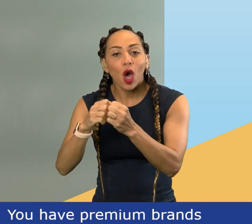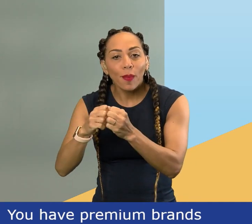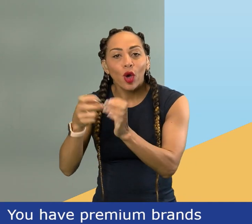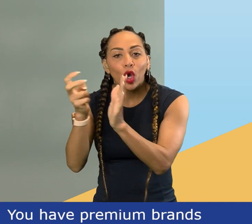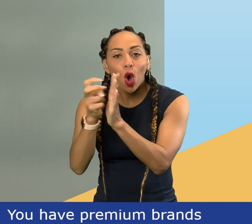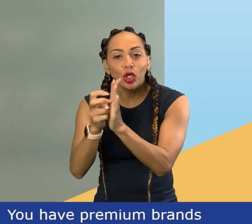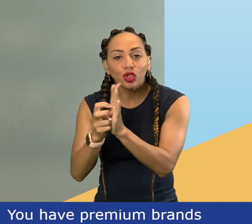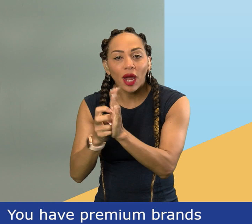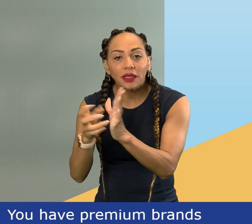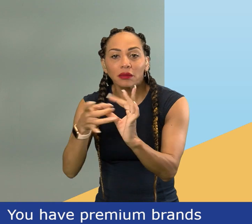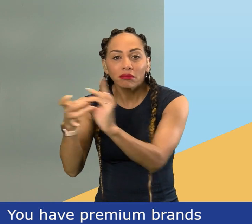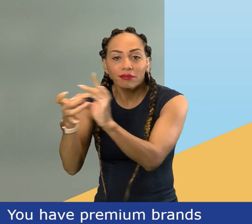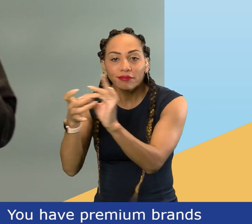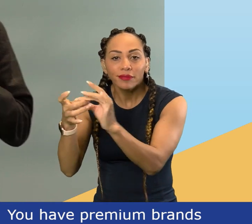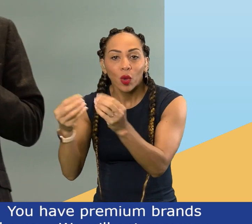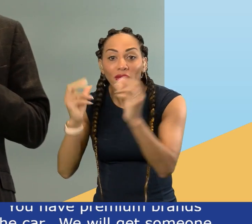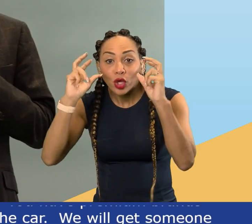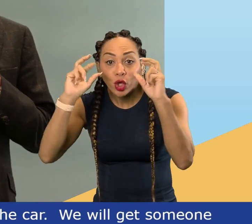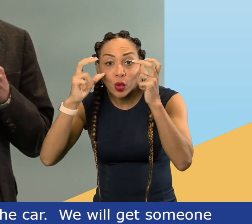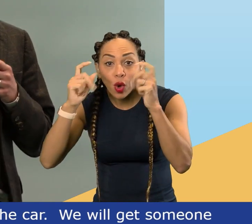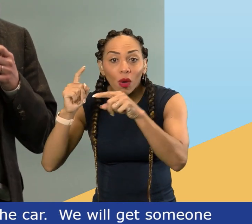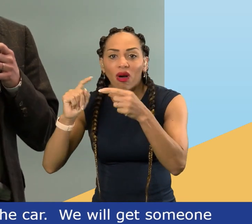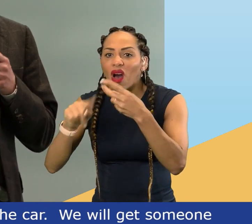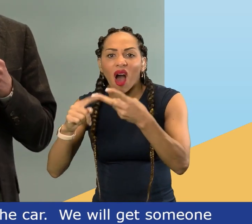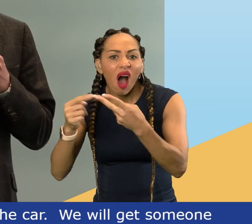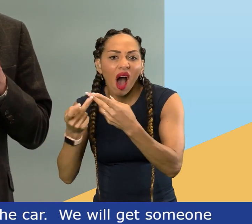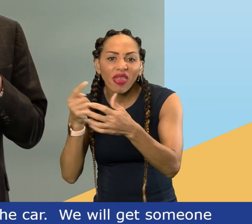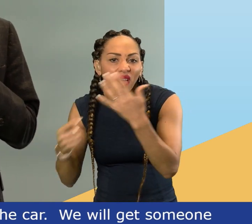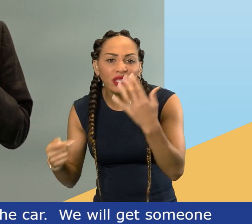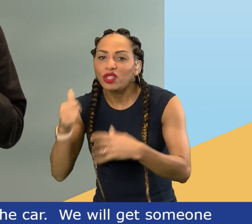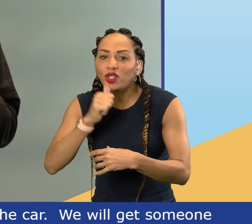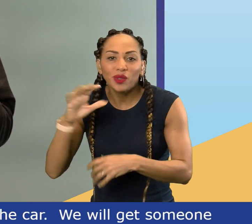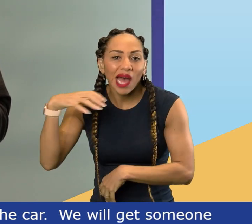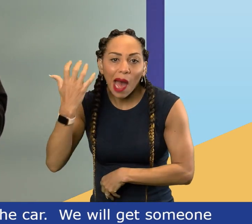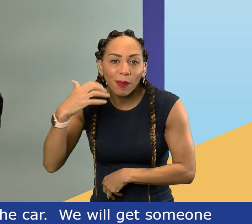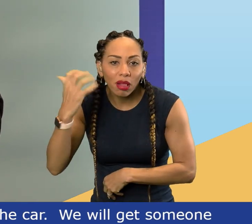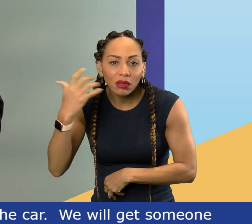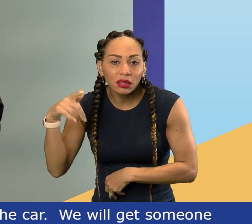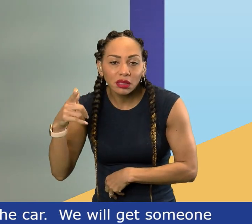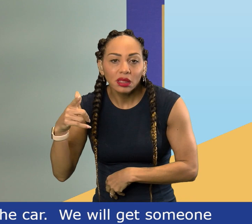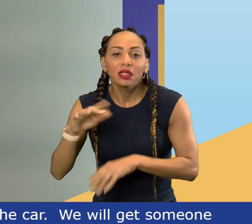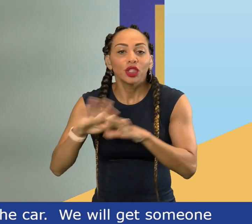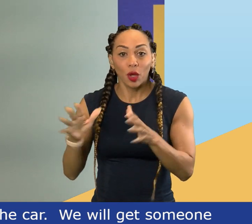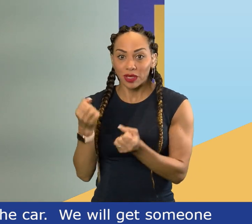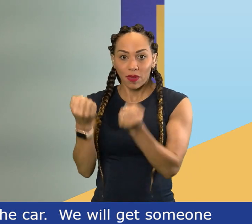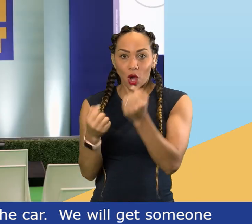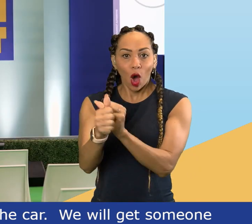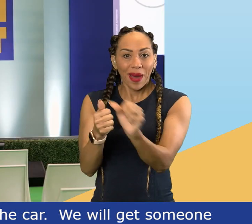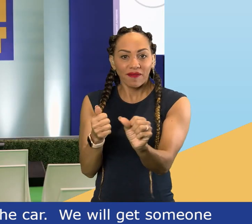they're teamed up with Google. You've got some people doing with Apple, things like that to actually get, so it's not so much the manufacturers engineering the systems